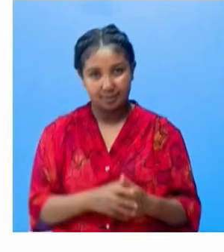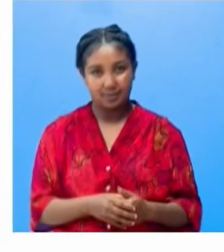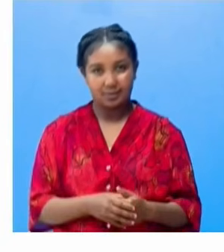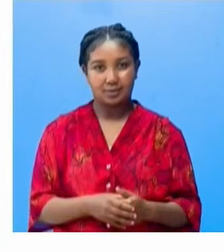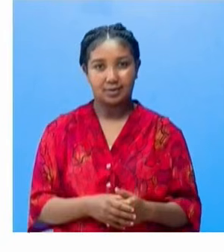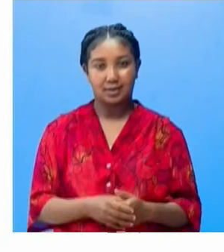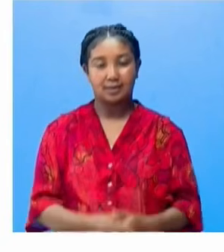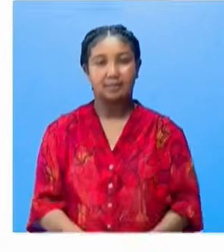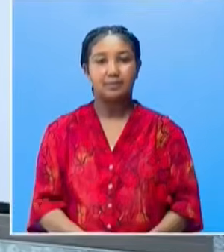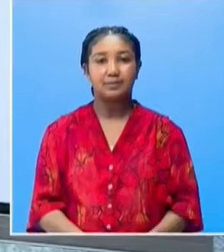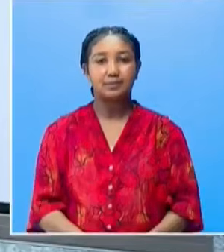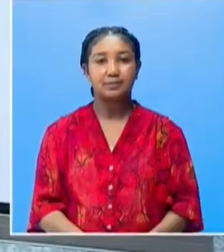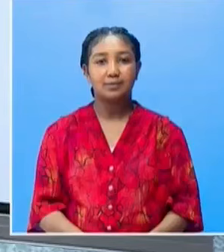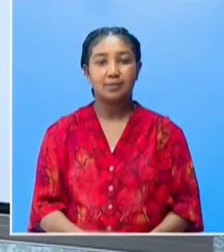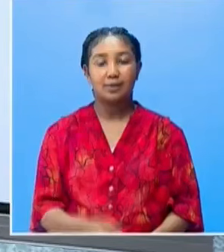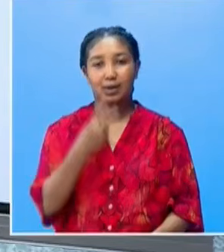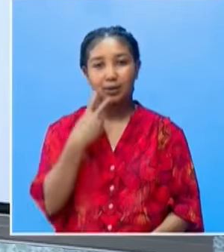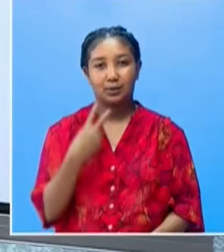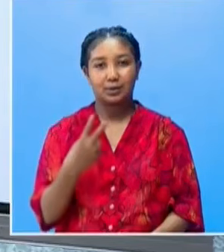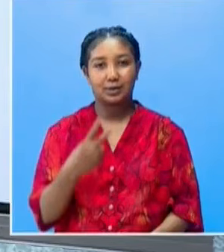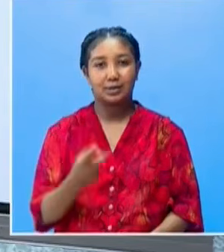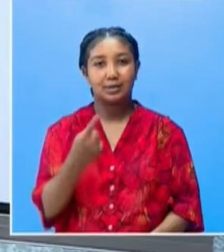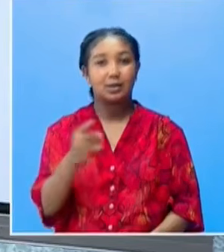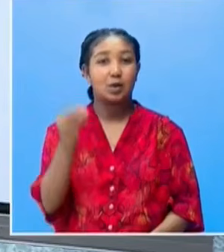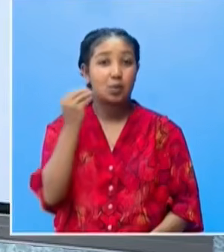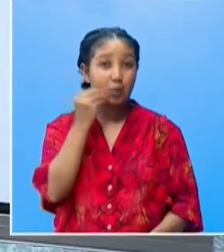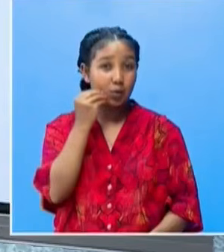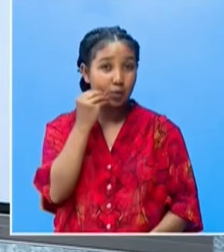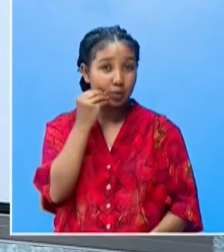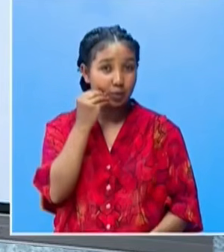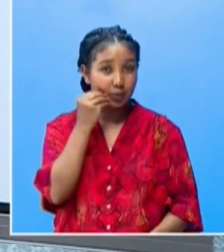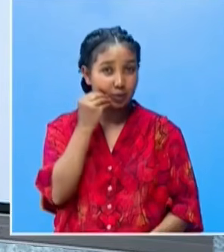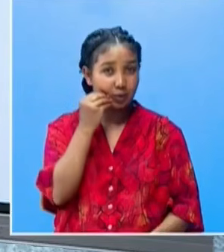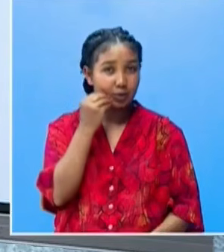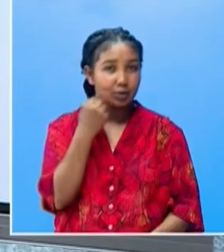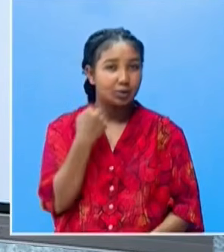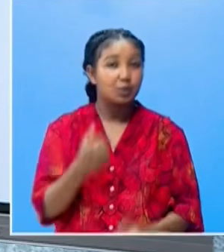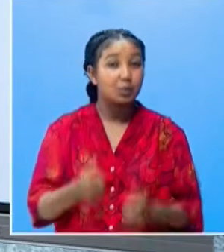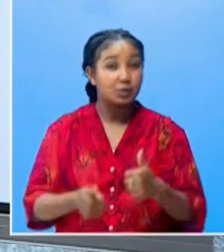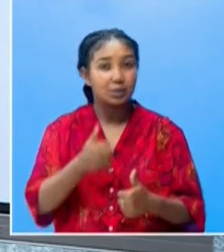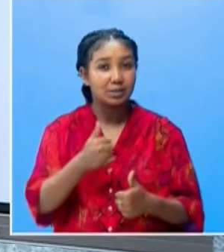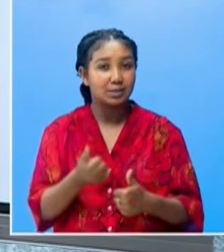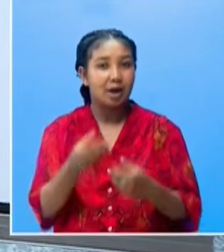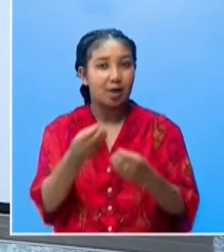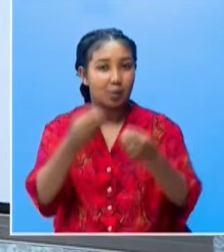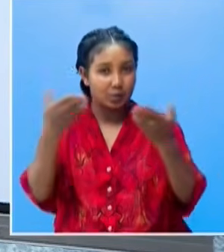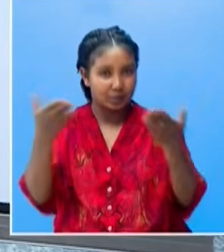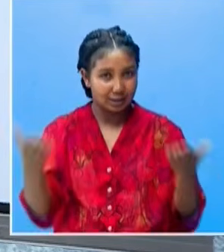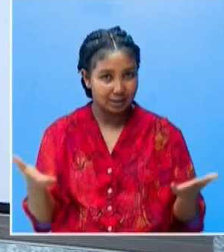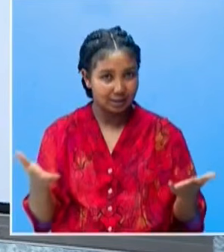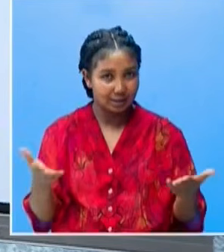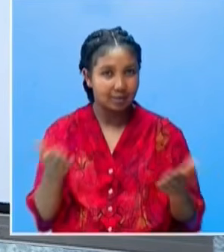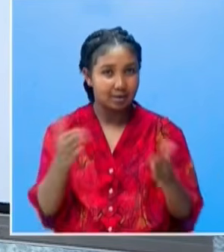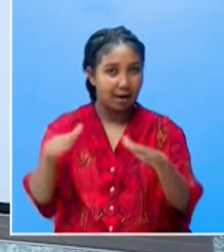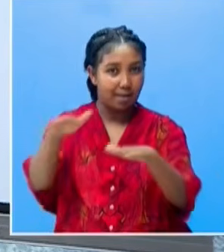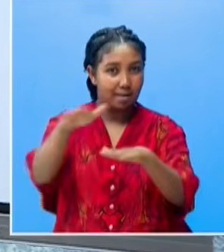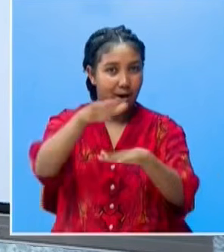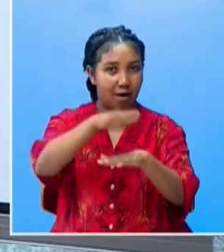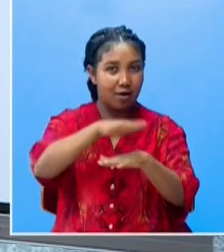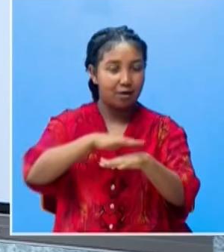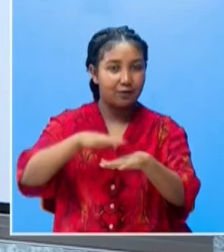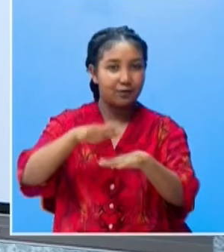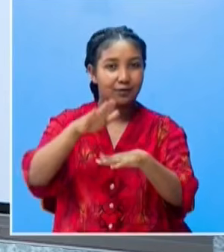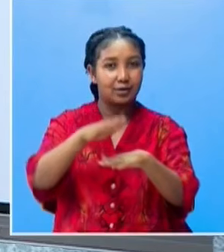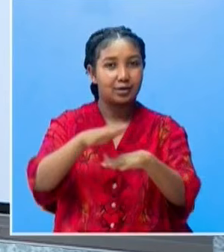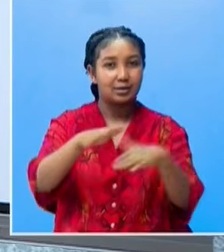Here we go. Look, the room, which was an object on the above, and going to